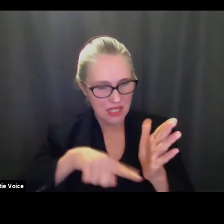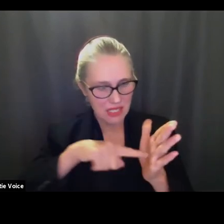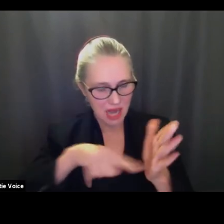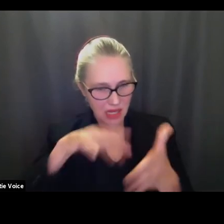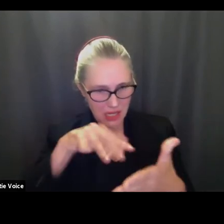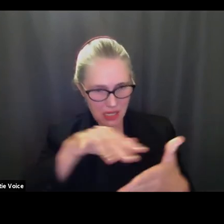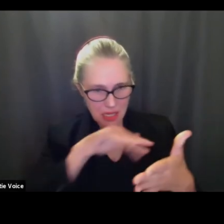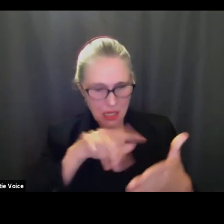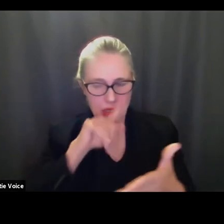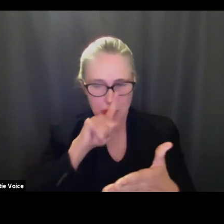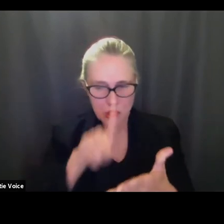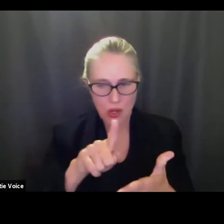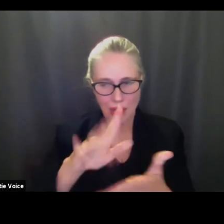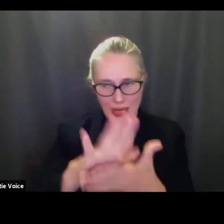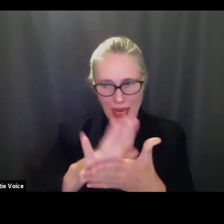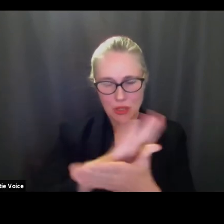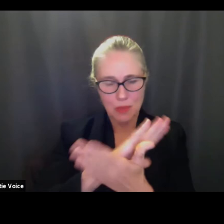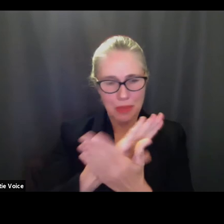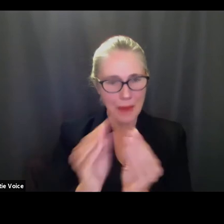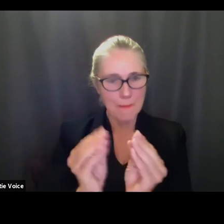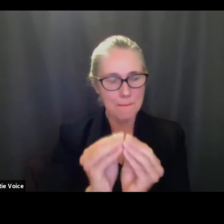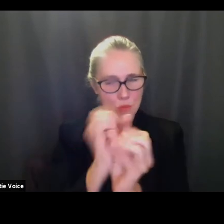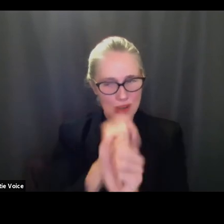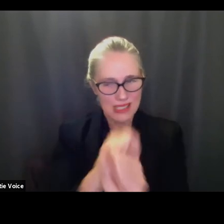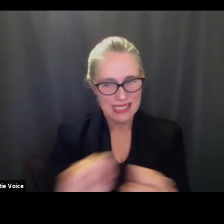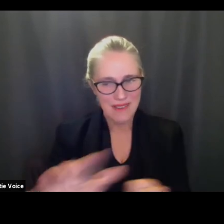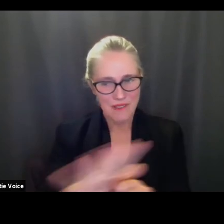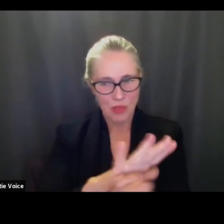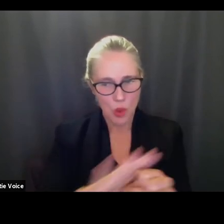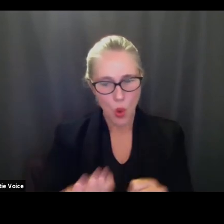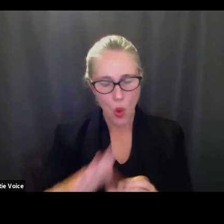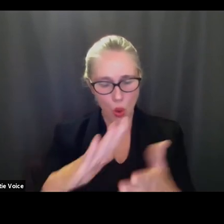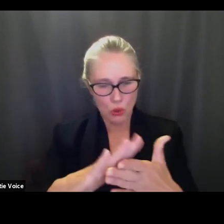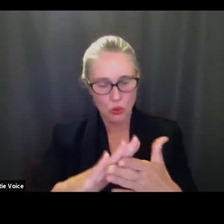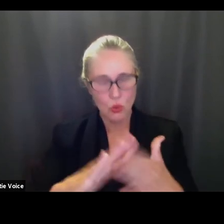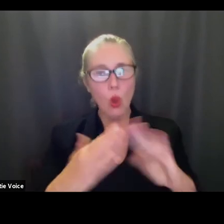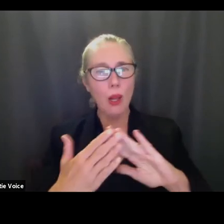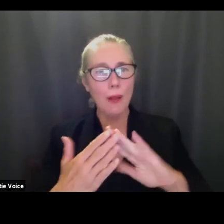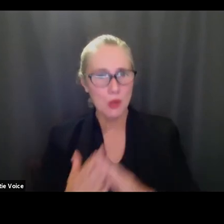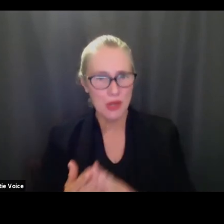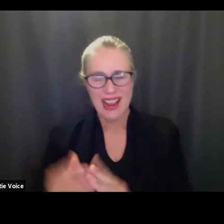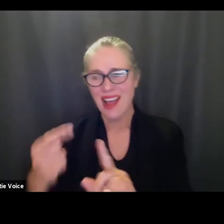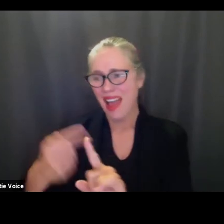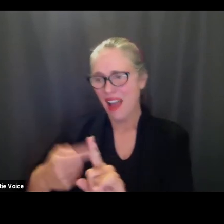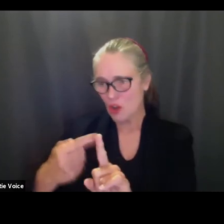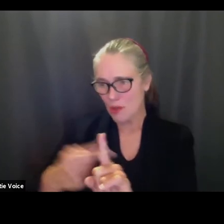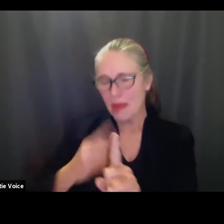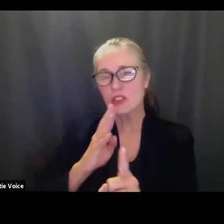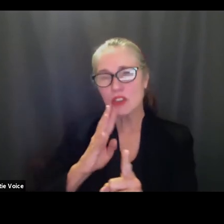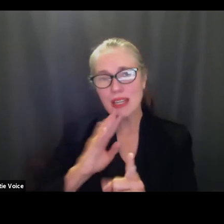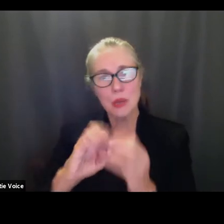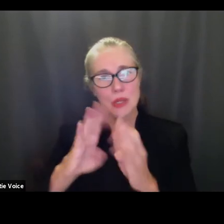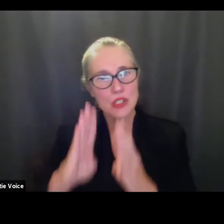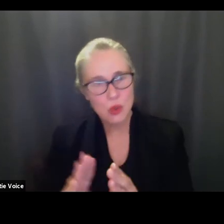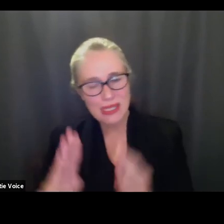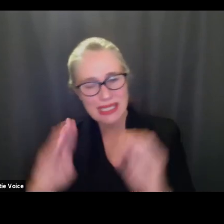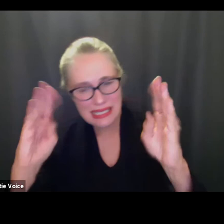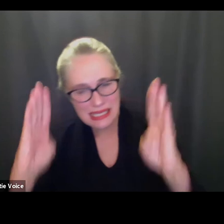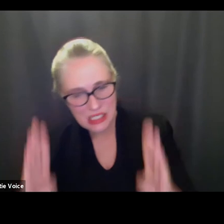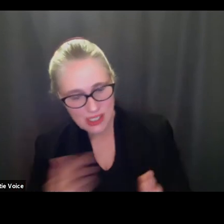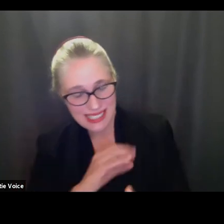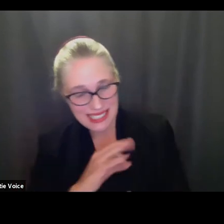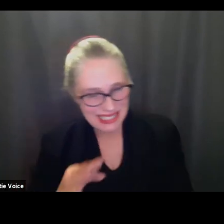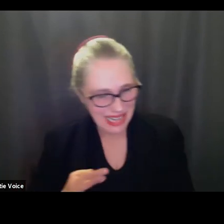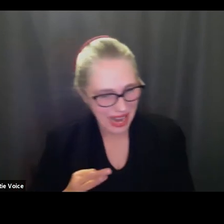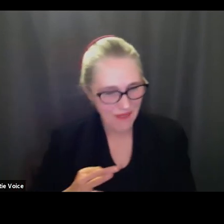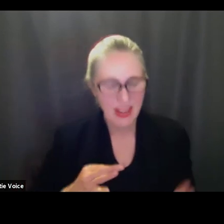campuses safer for the entire school community after many months of speaking with students teachers and staff they opted for solutions that did